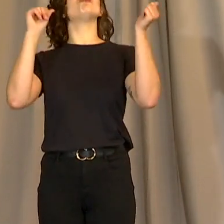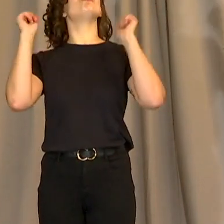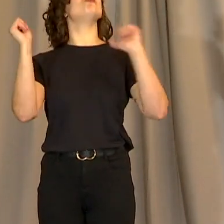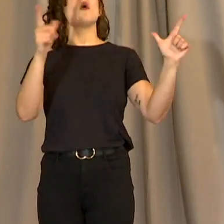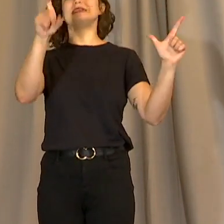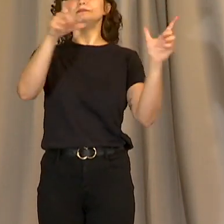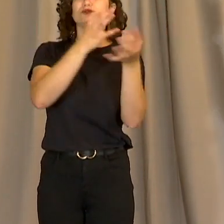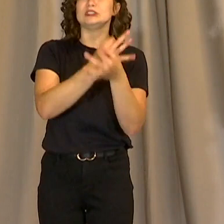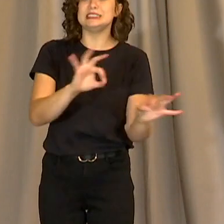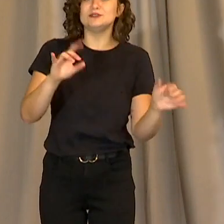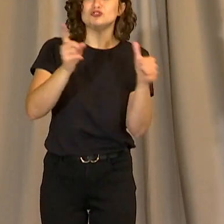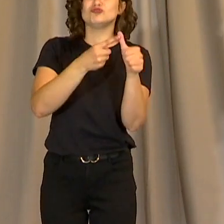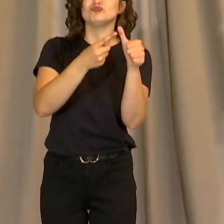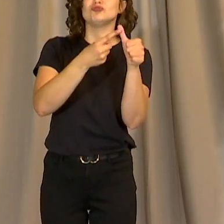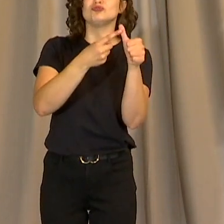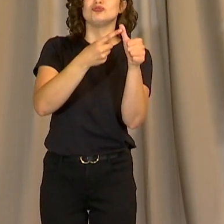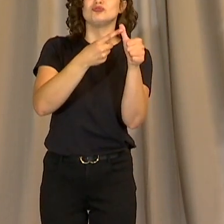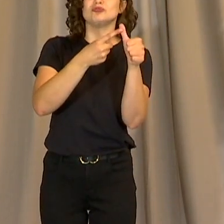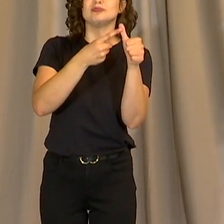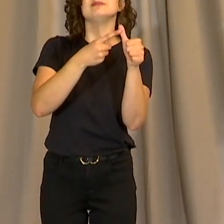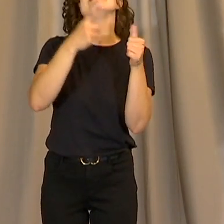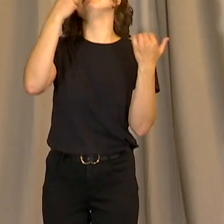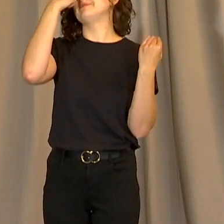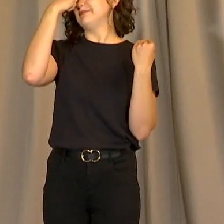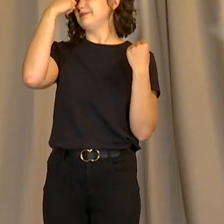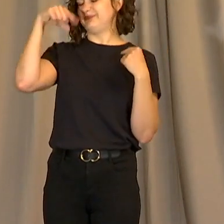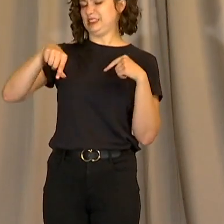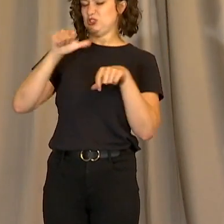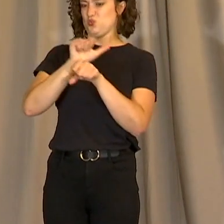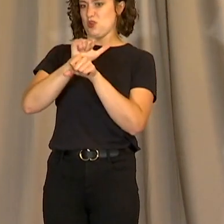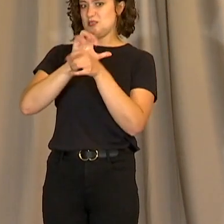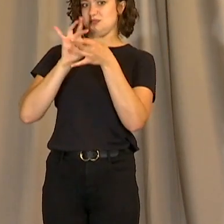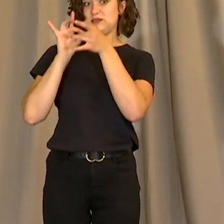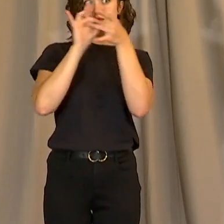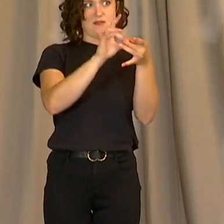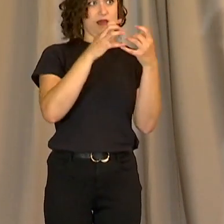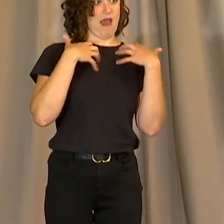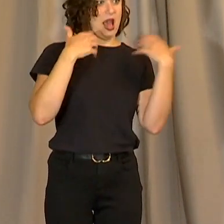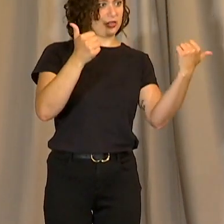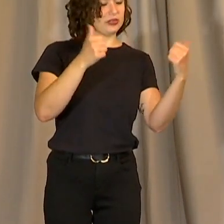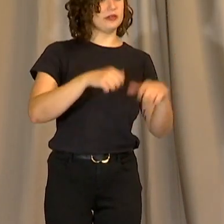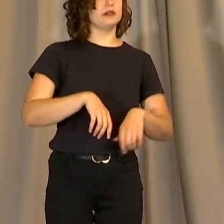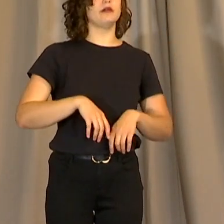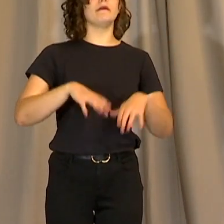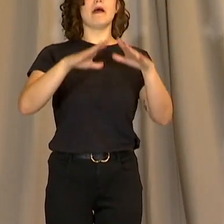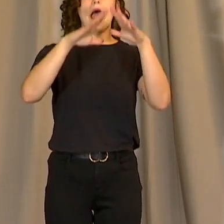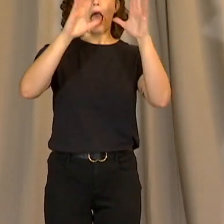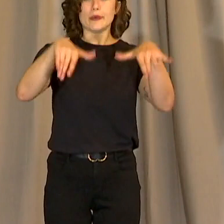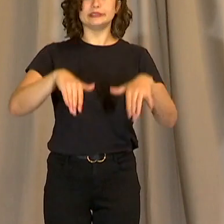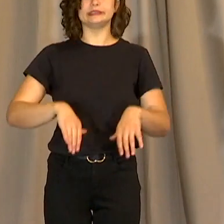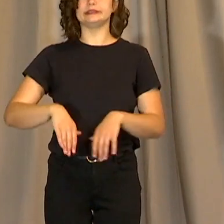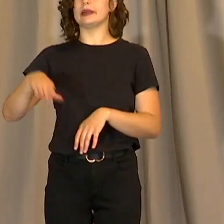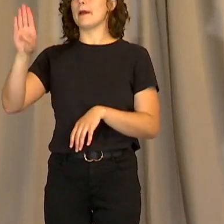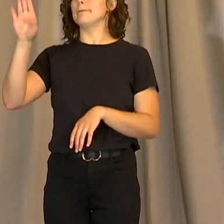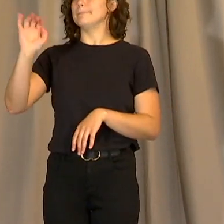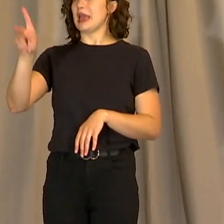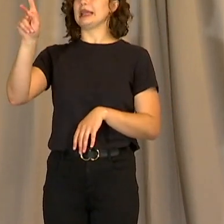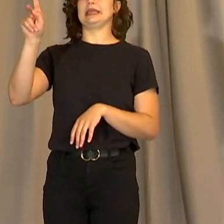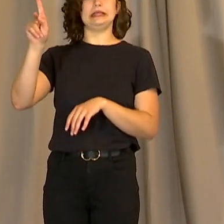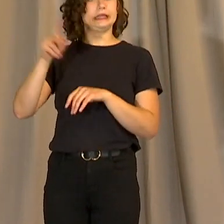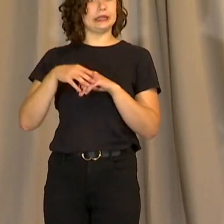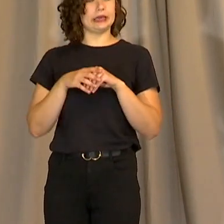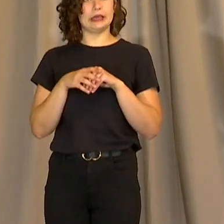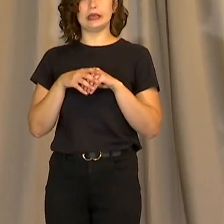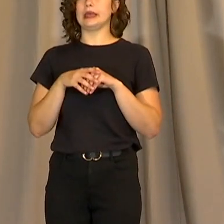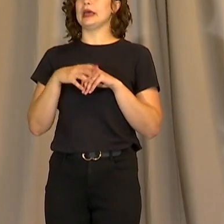to do this work in collaboration with health, in collaboration with housing, with banking, right,